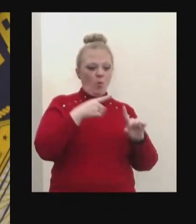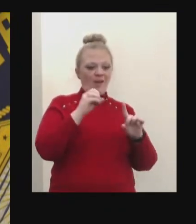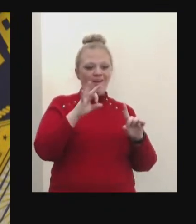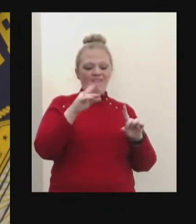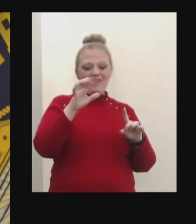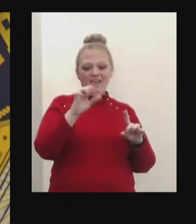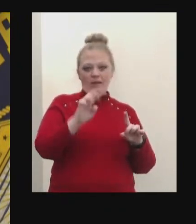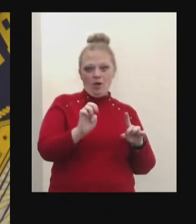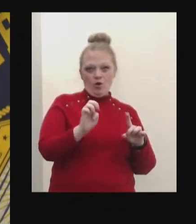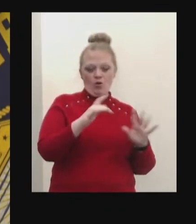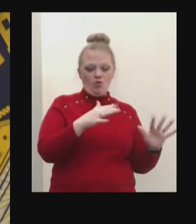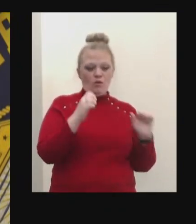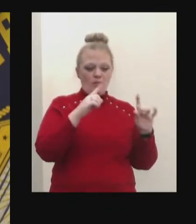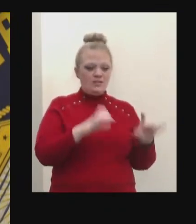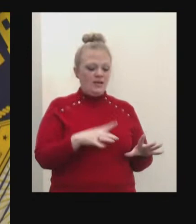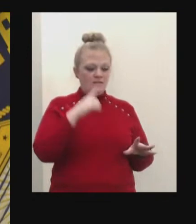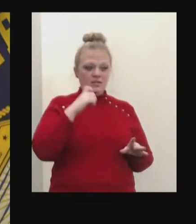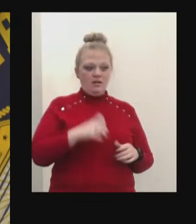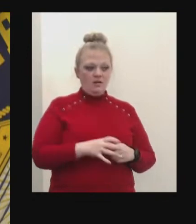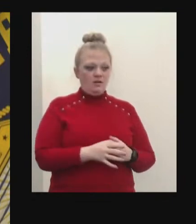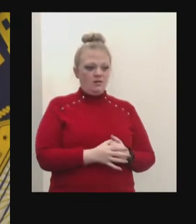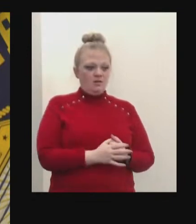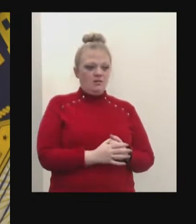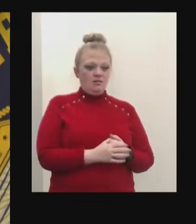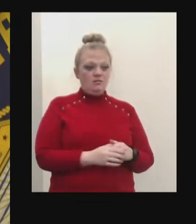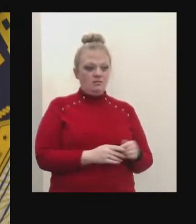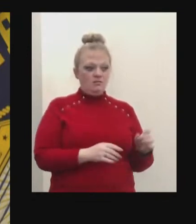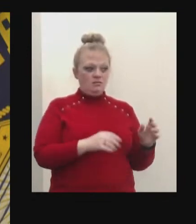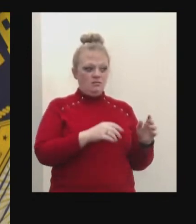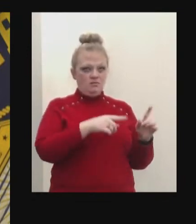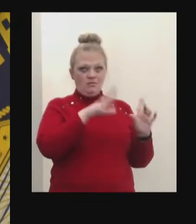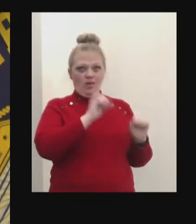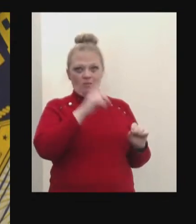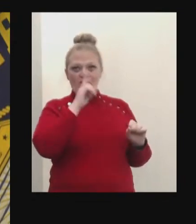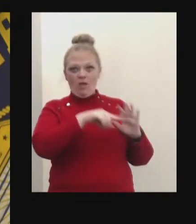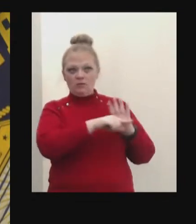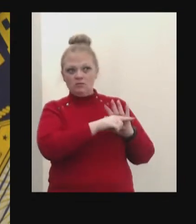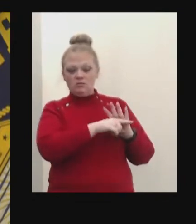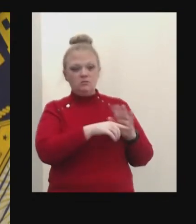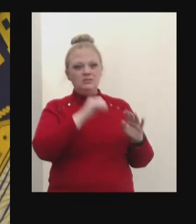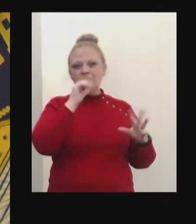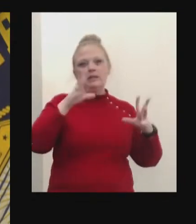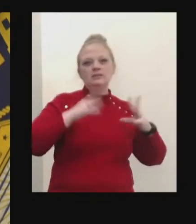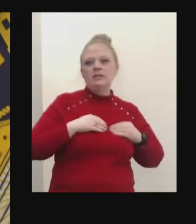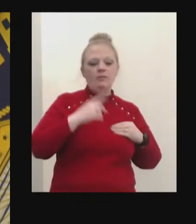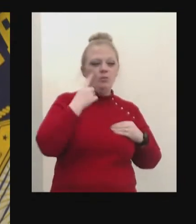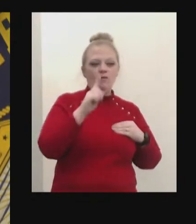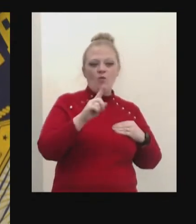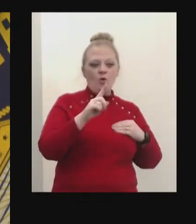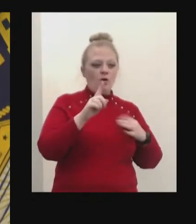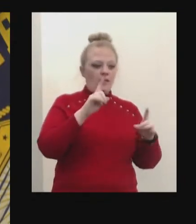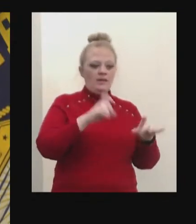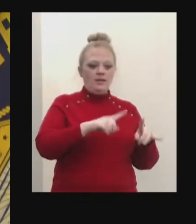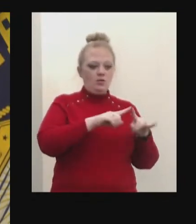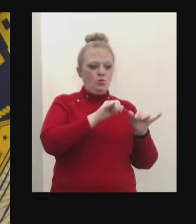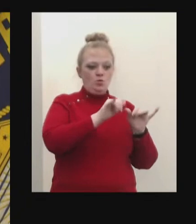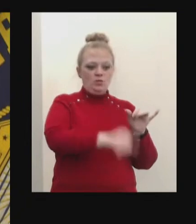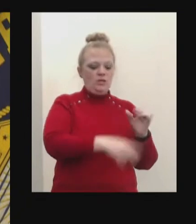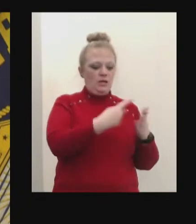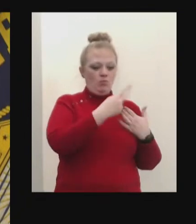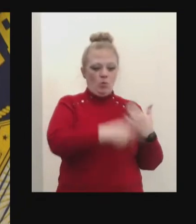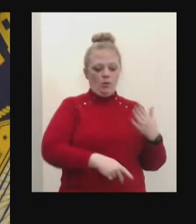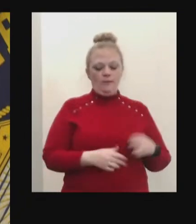noted, because they can give you false negatives, they are not acceptable for the test to stay program.